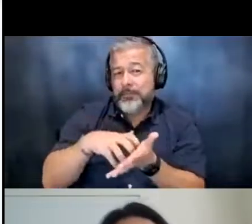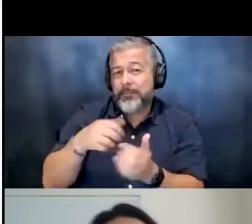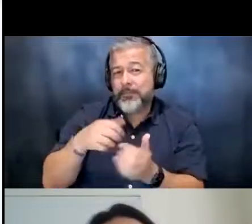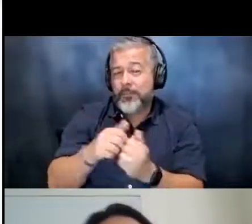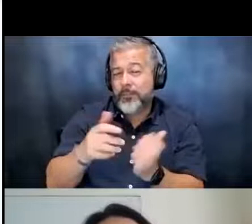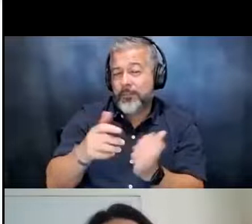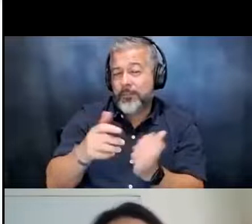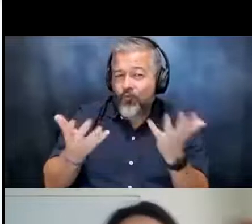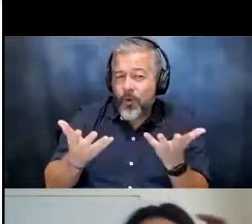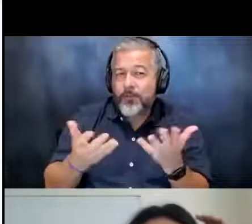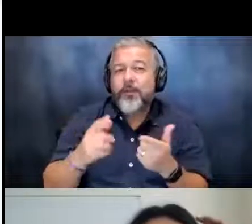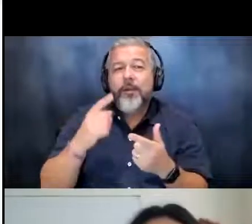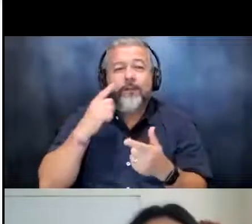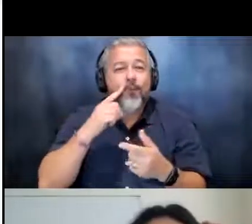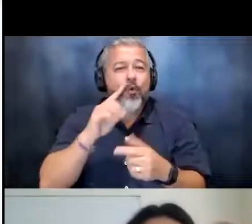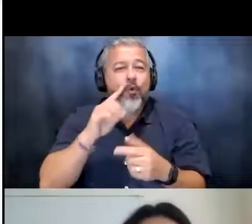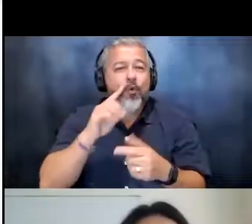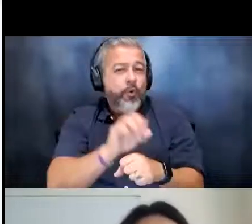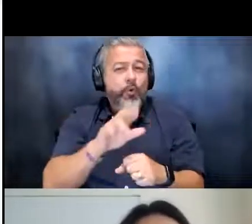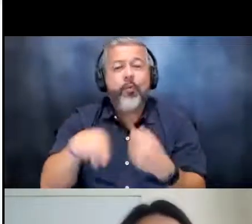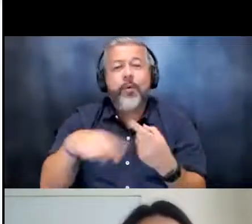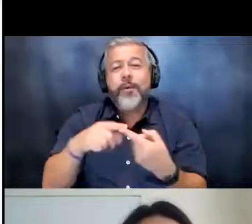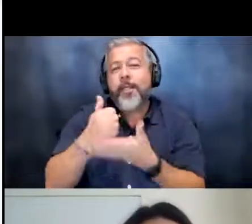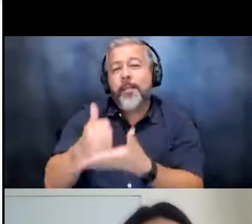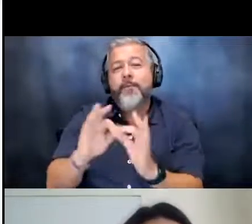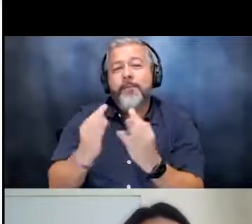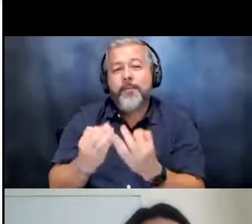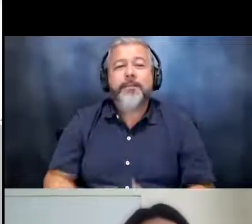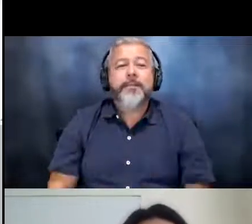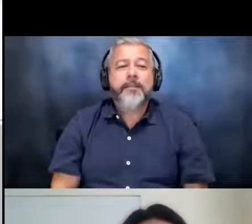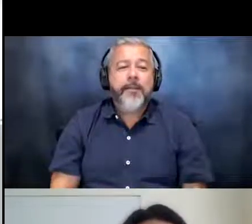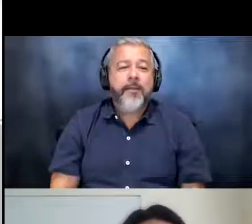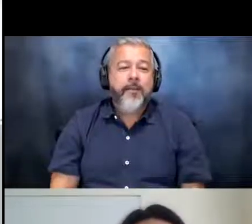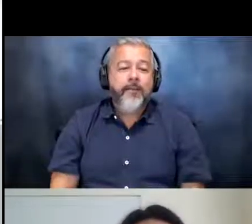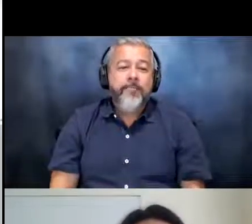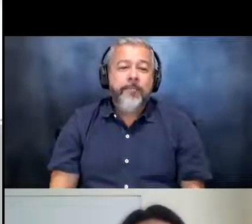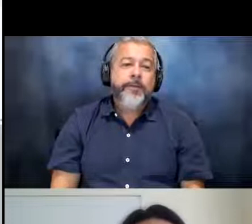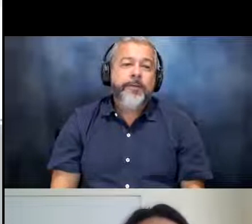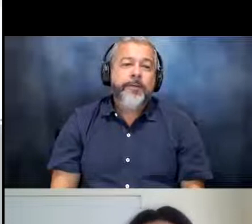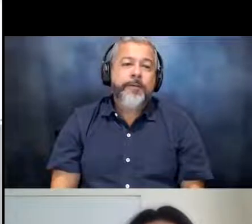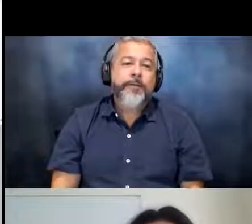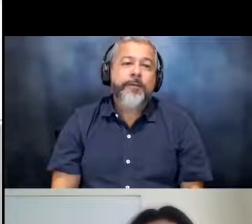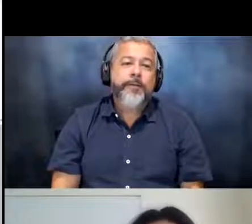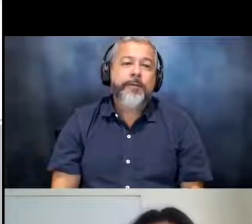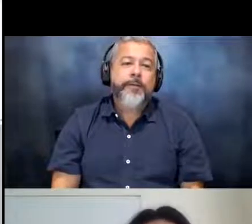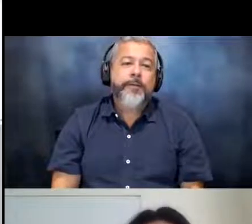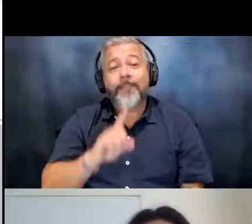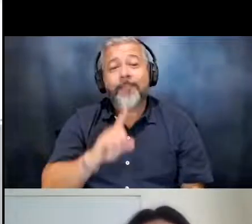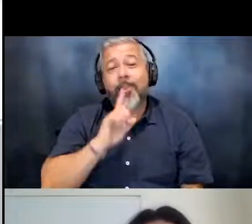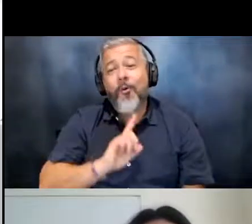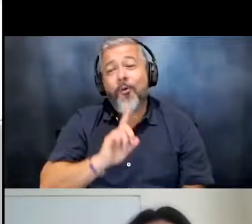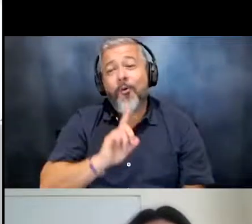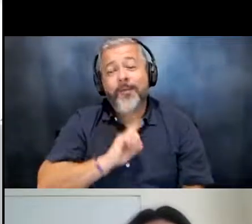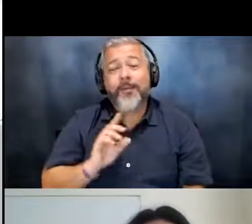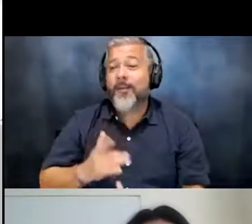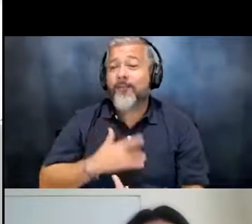of folks were able to share that in our first question. And this is important to understand. Lonely, disconnected,